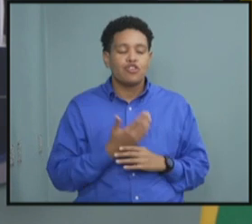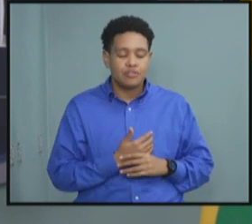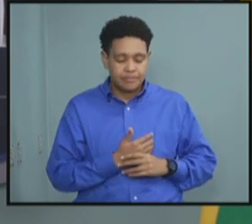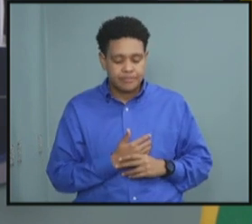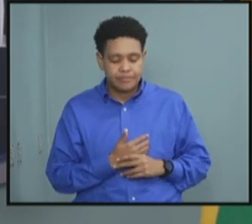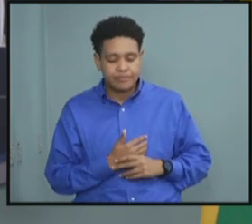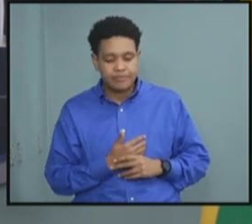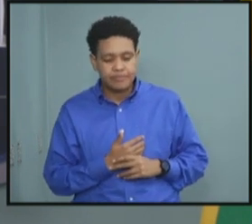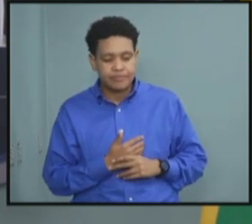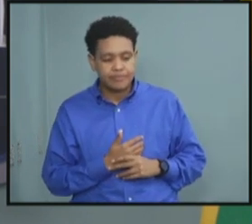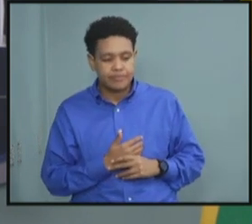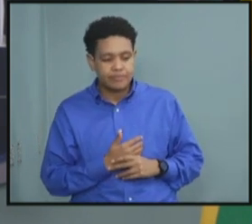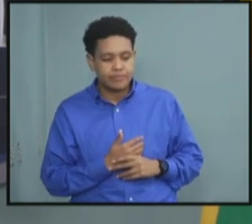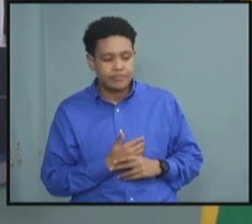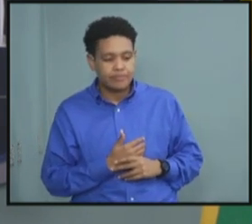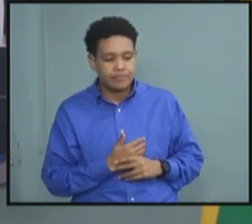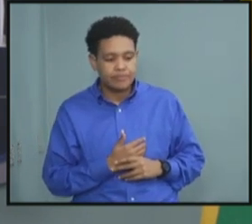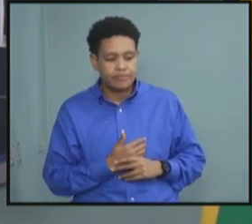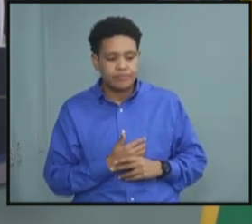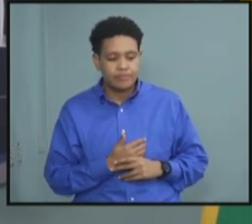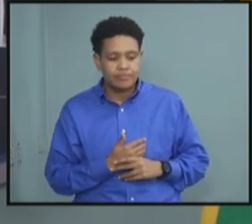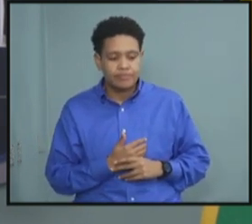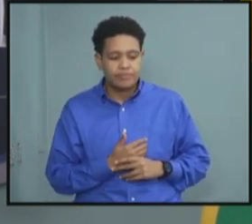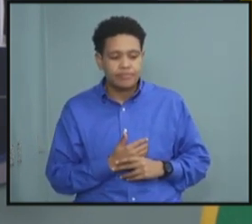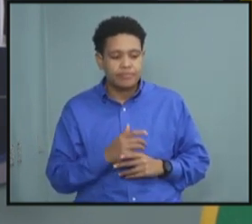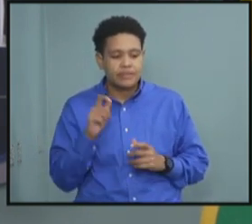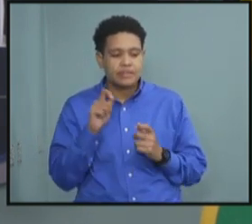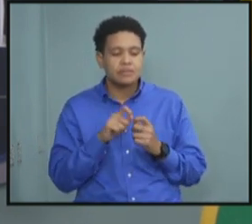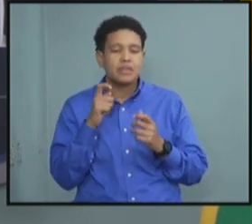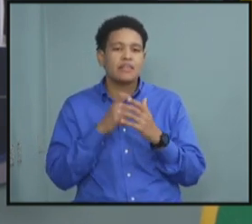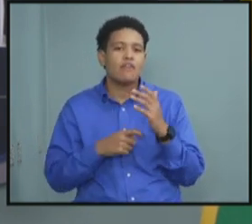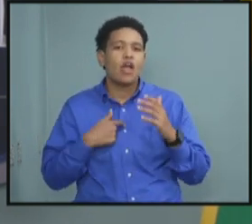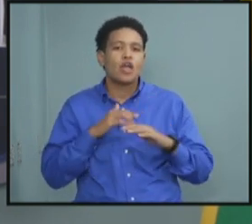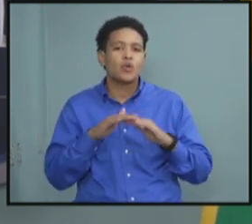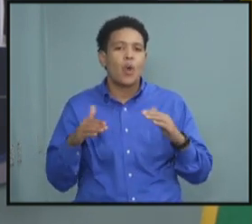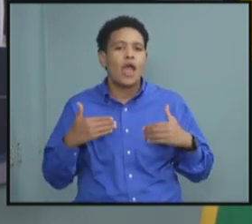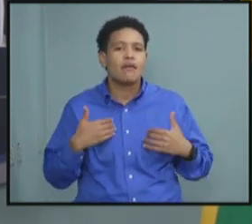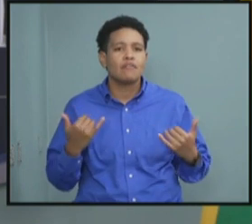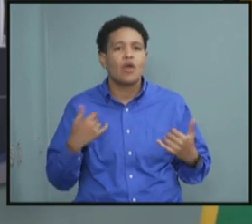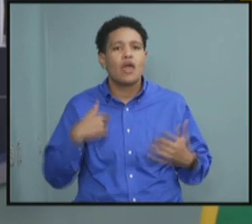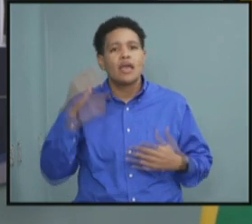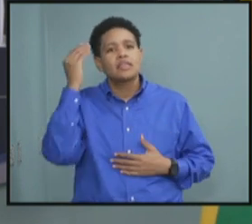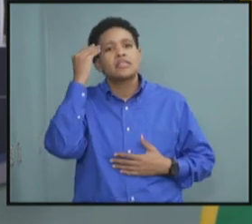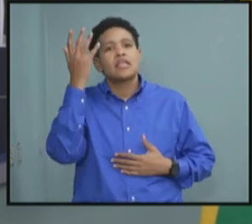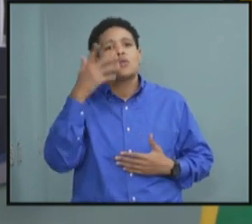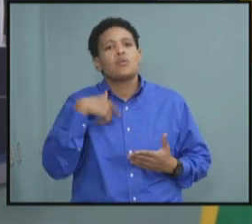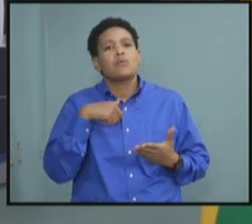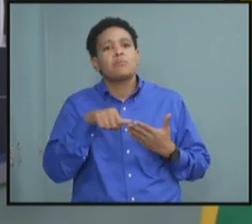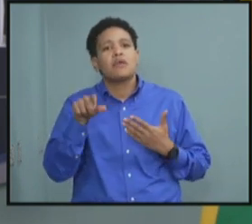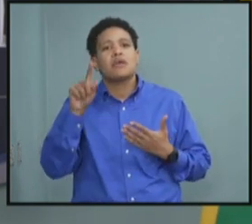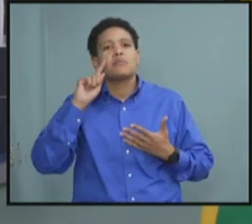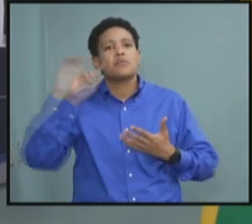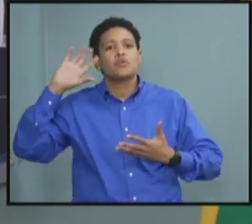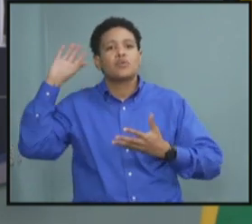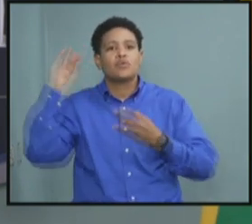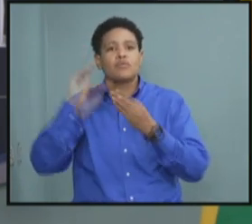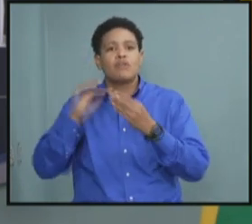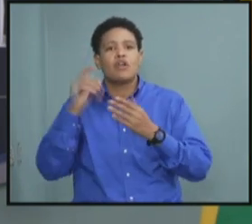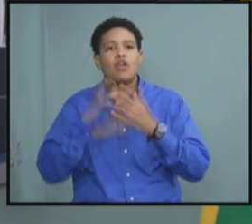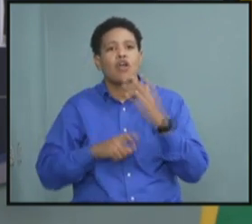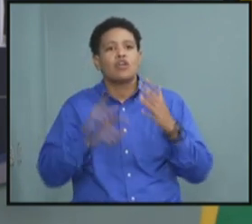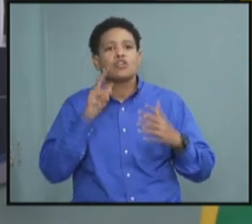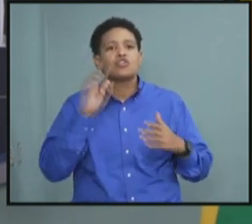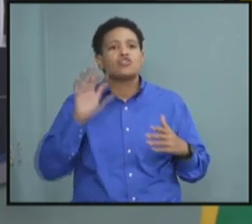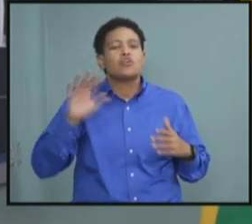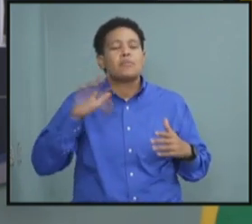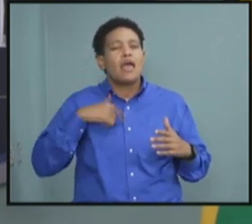And that is the specific cost I don't have at hand. I can tell you what we pay him, but the overall cost is something that